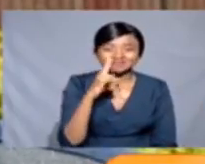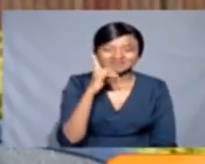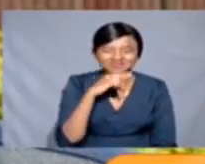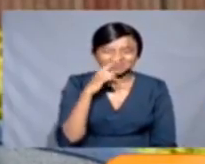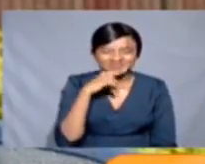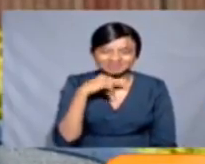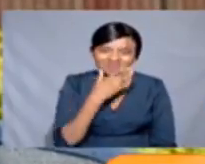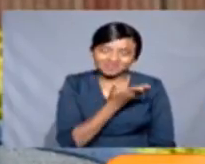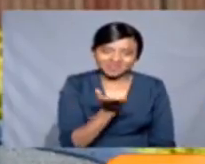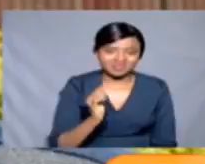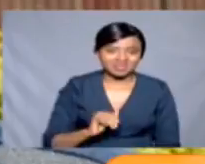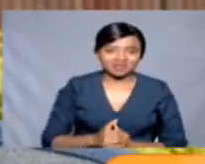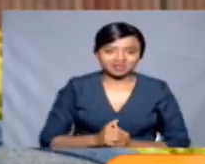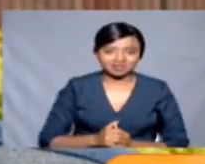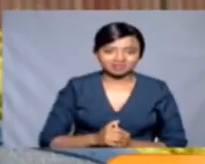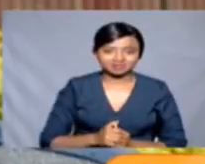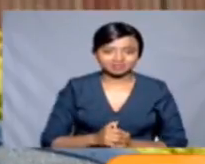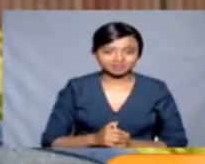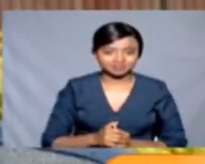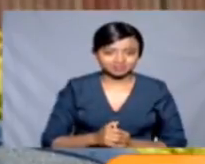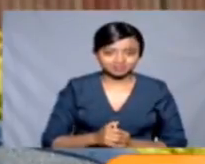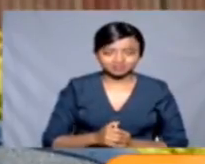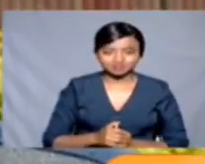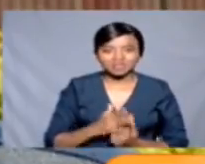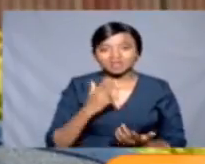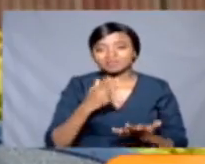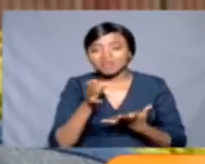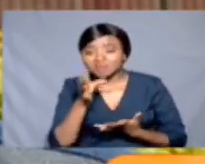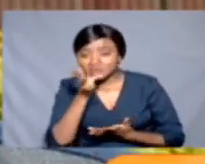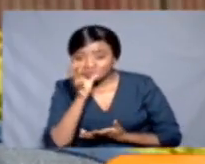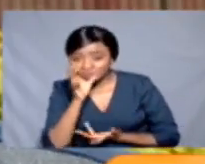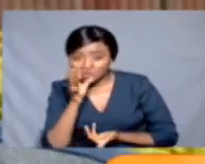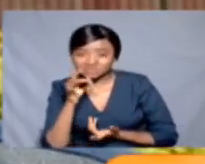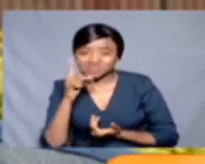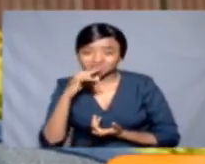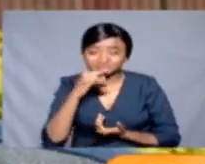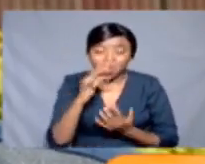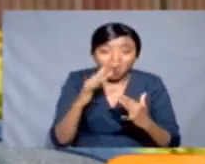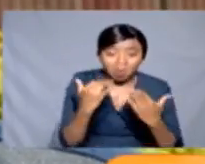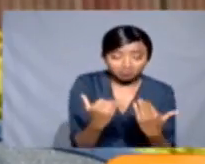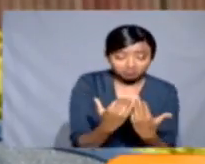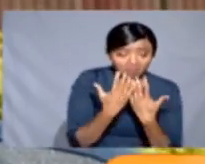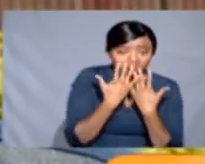be it effluent or water pollution, air pollution,